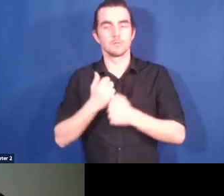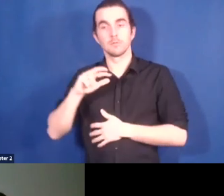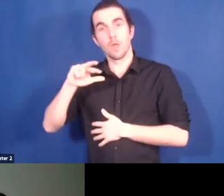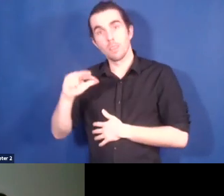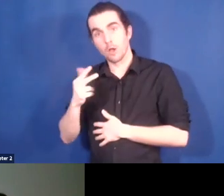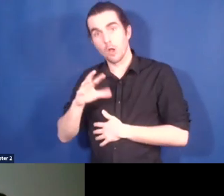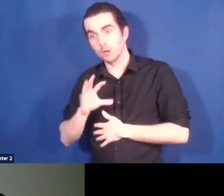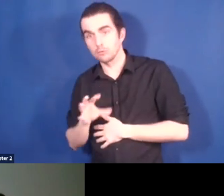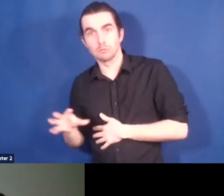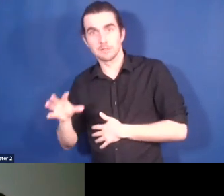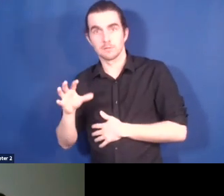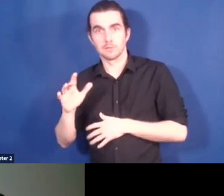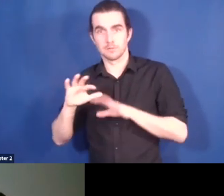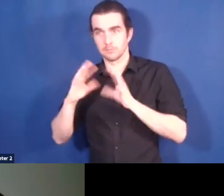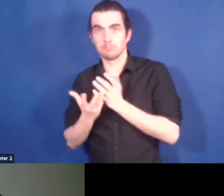at the Global Refugee Forum.